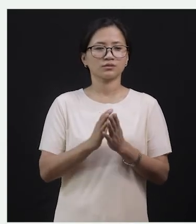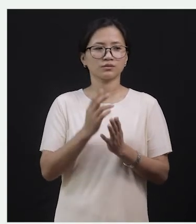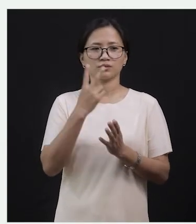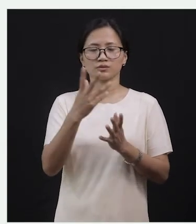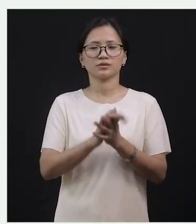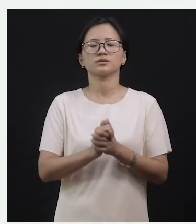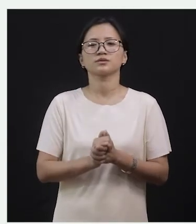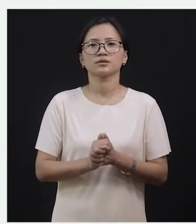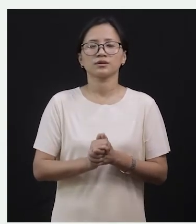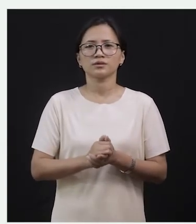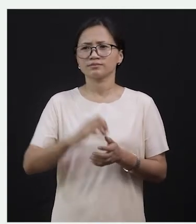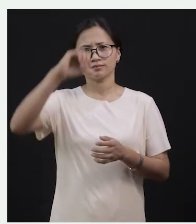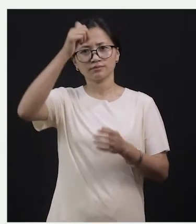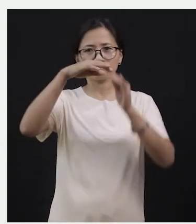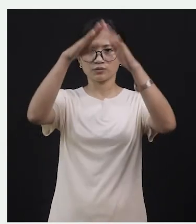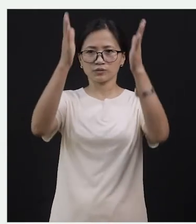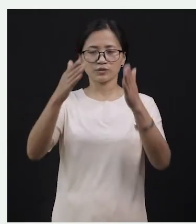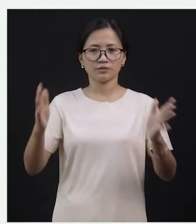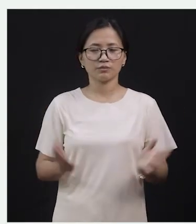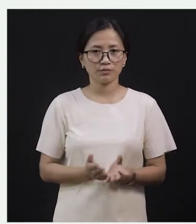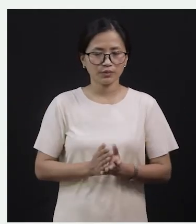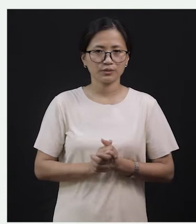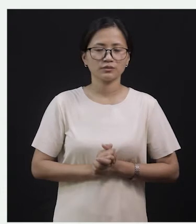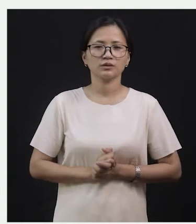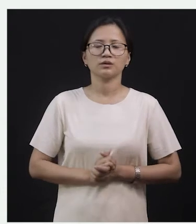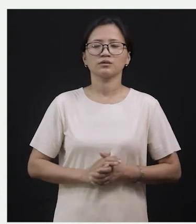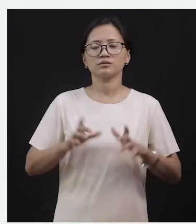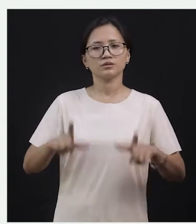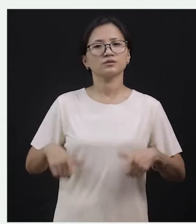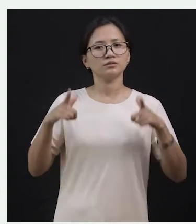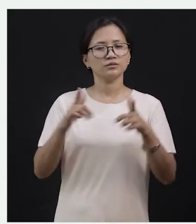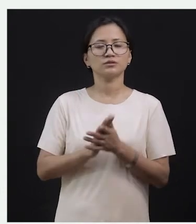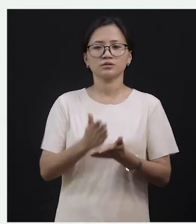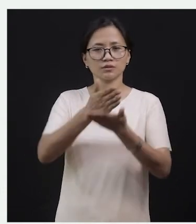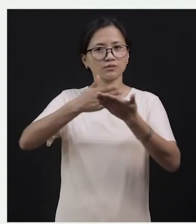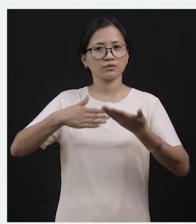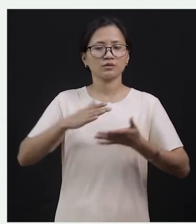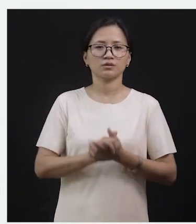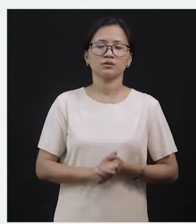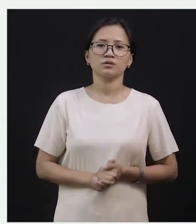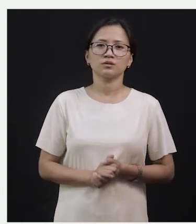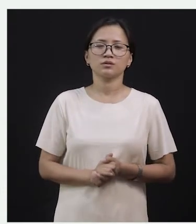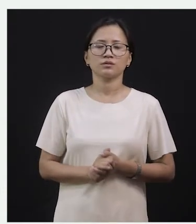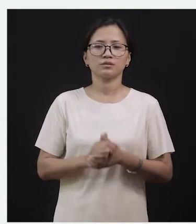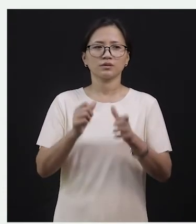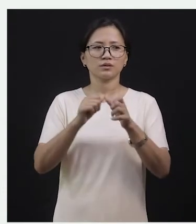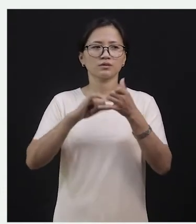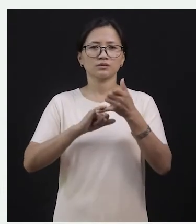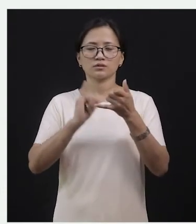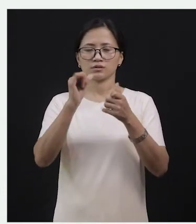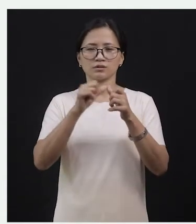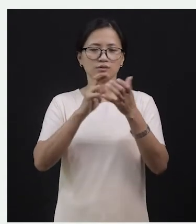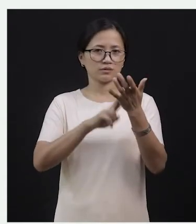is India map. So we are living in India, and India is a part of Asian